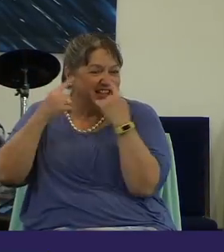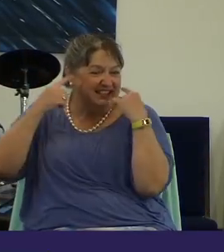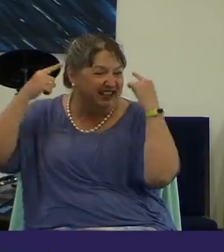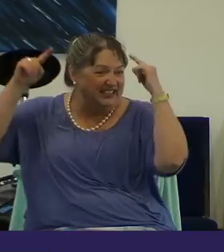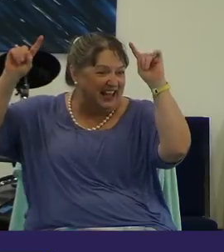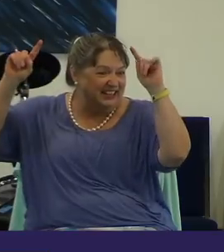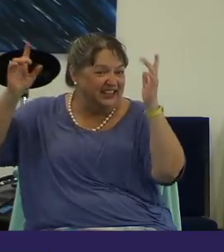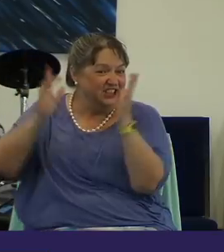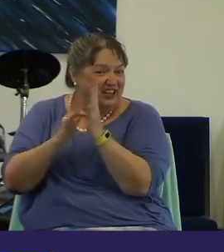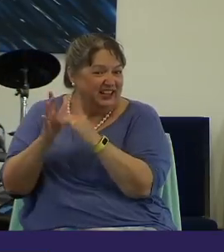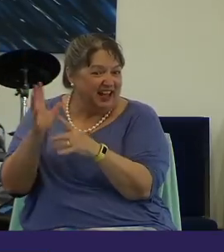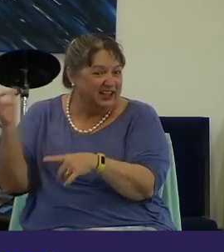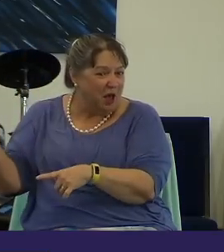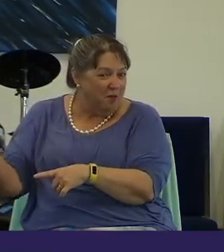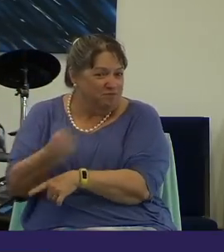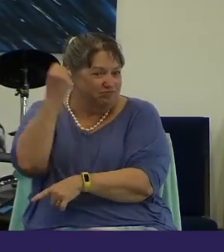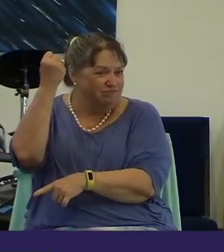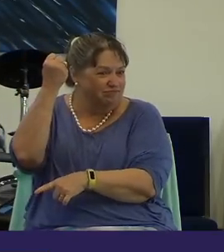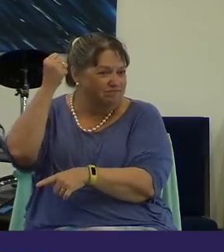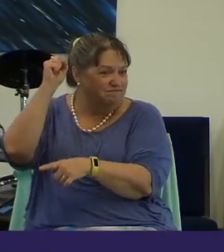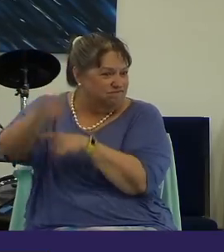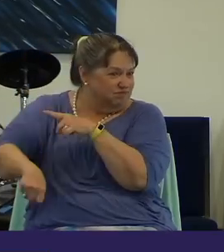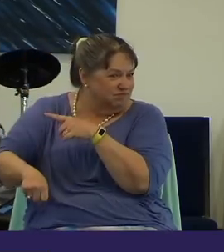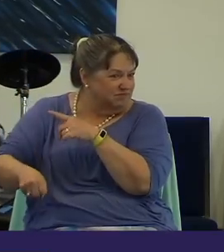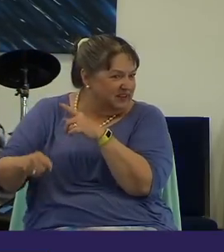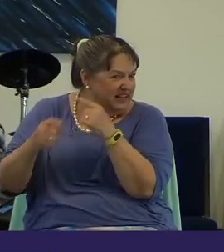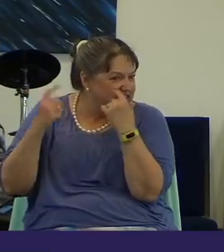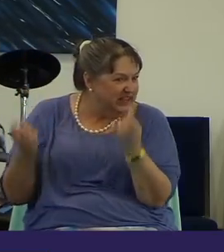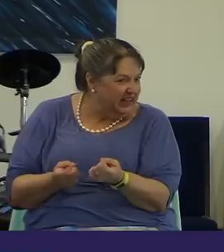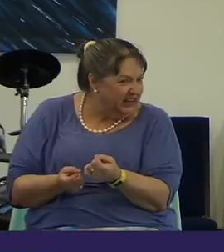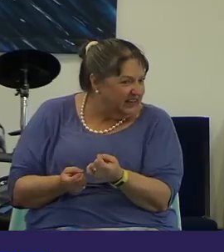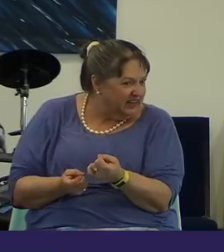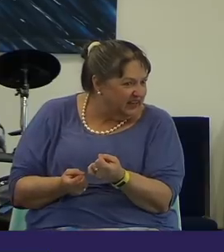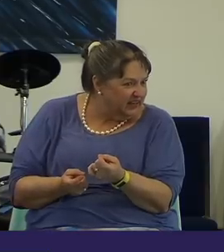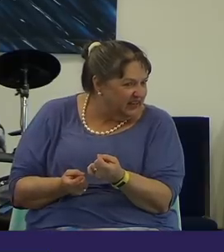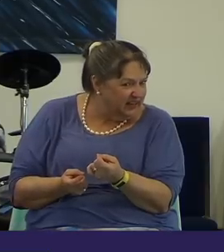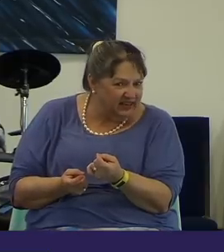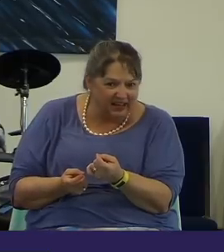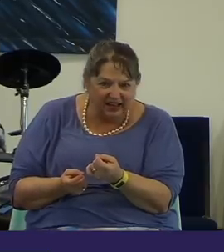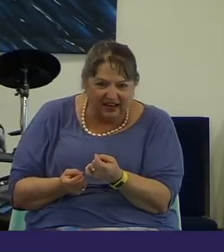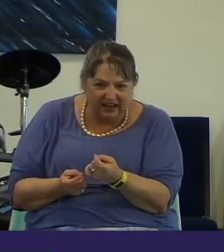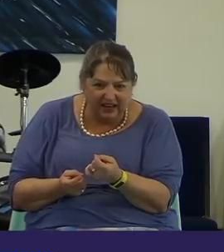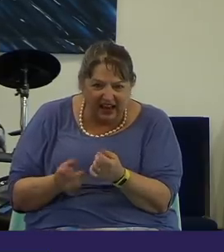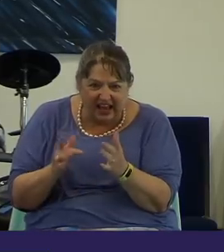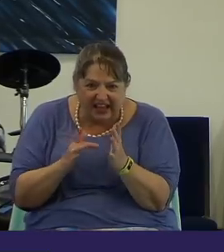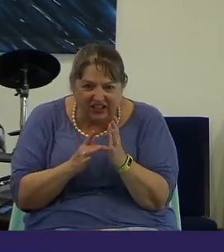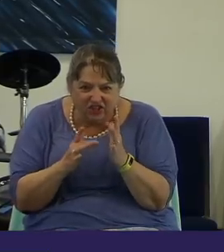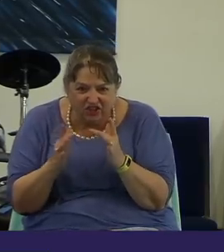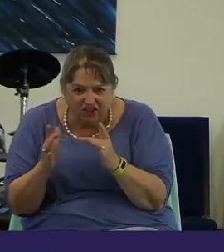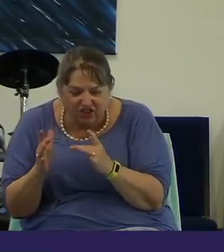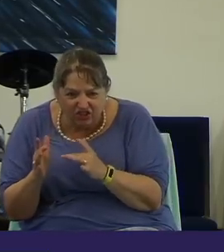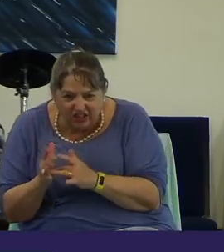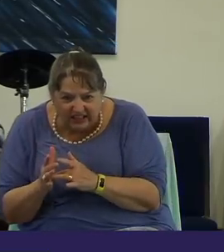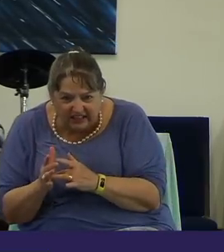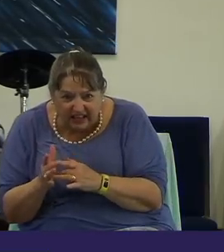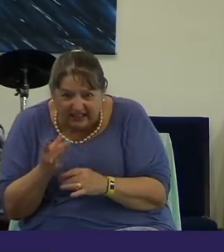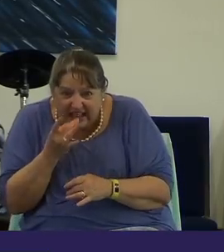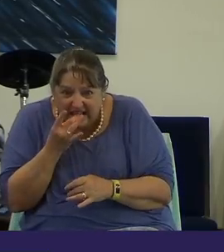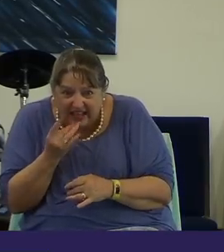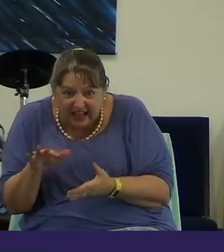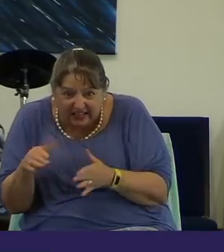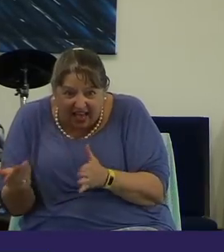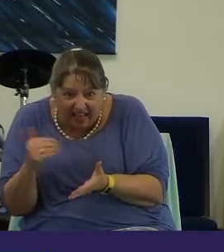triumphed over sin. Jesus will never, ever, ever again taste death.